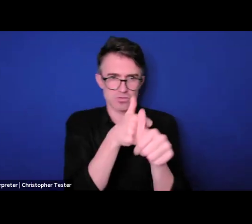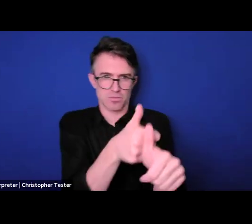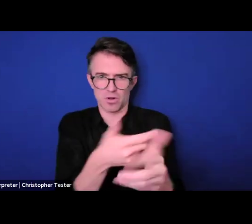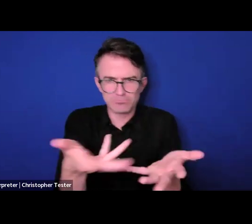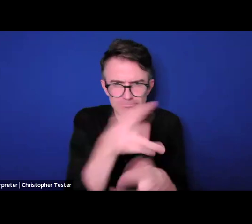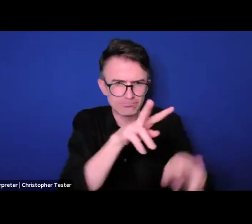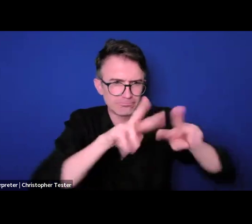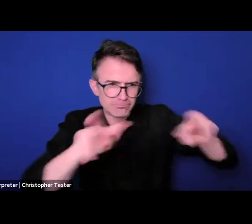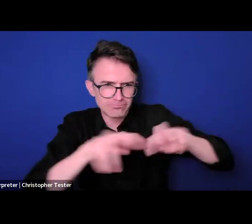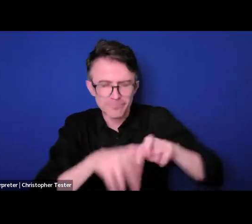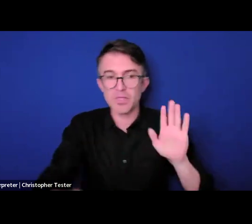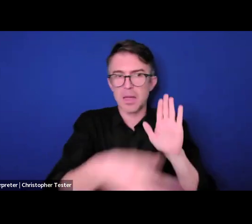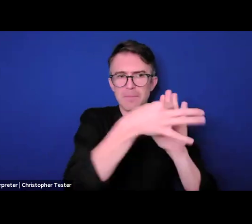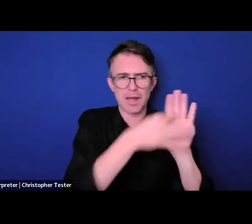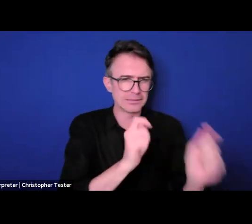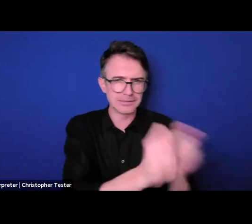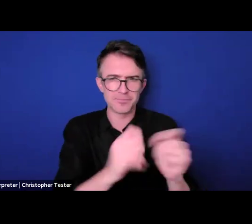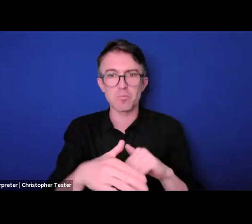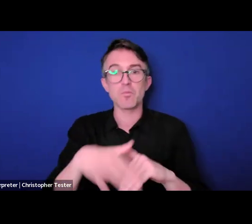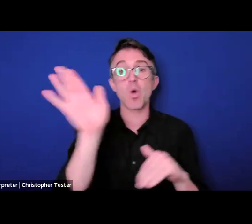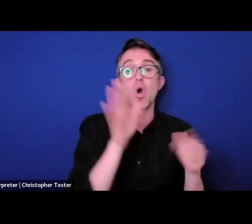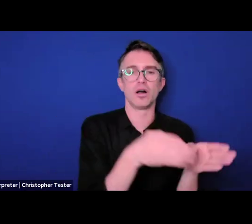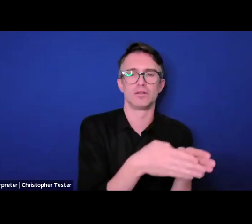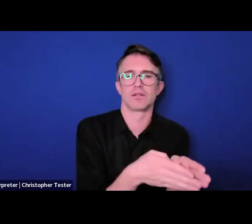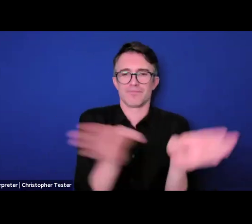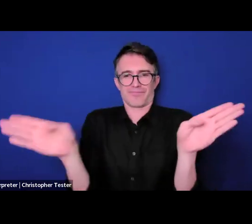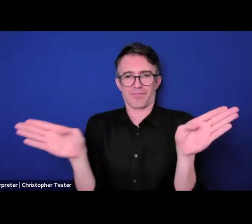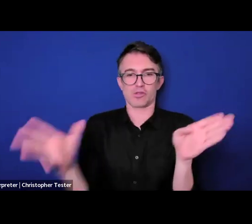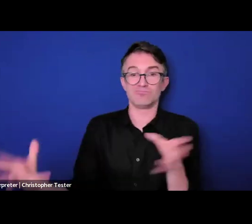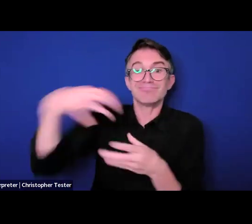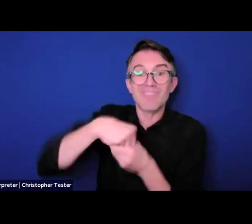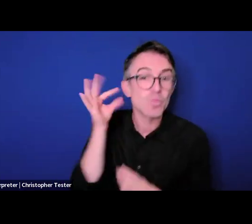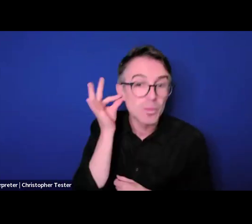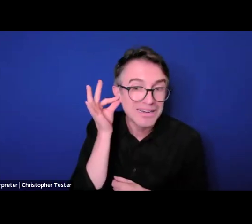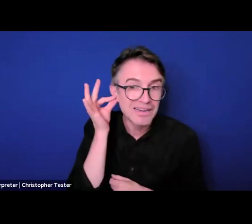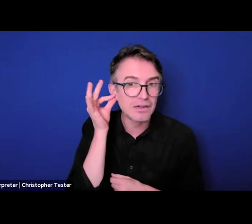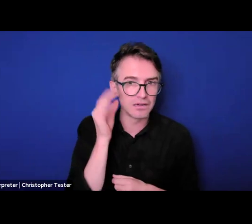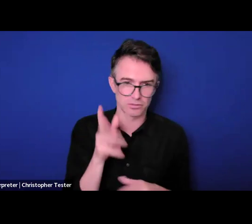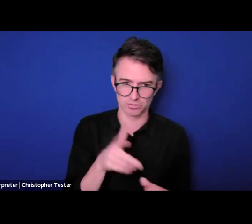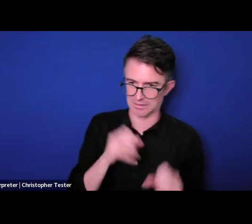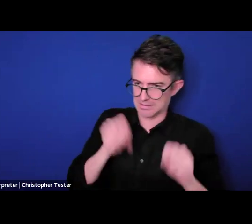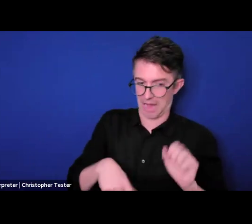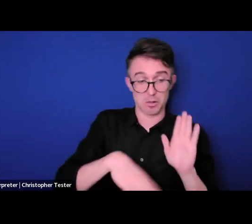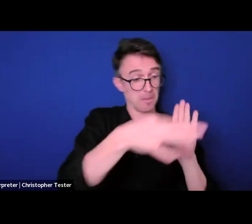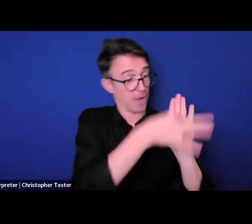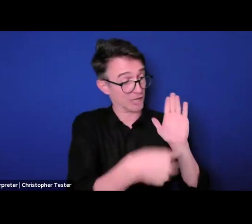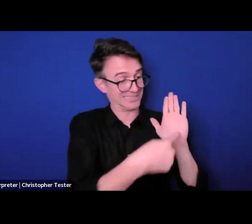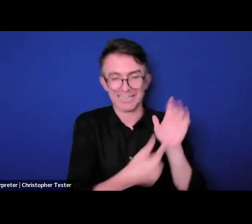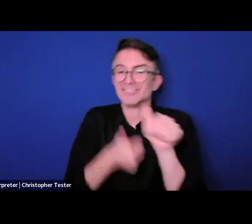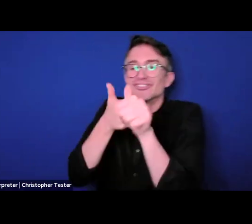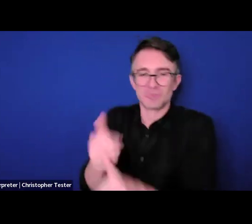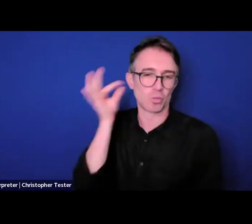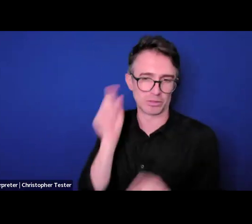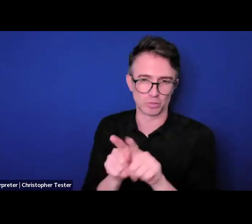paper to look for the alternatives of ensuring that gender and child